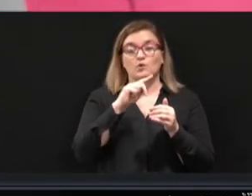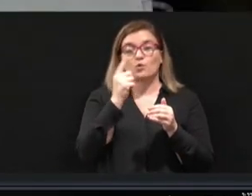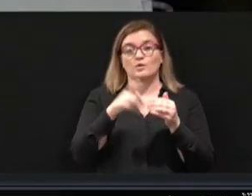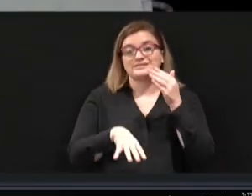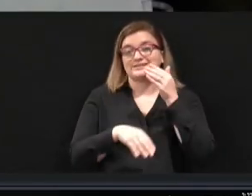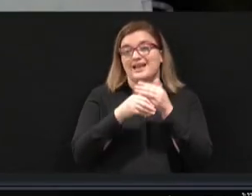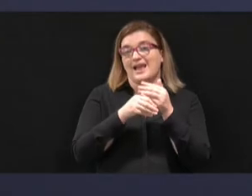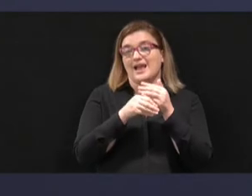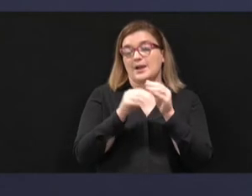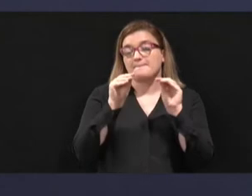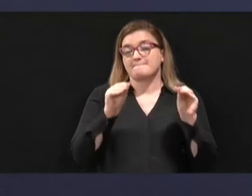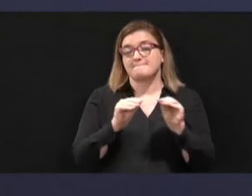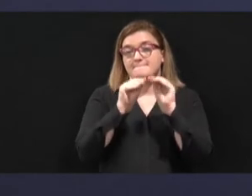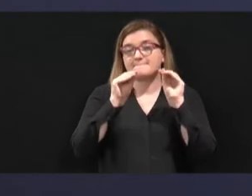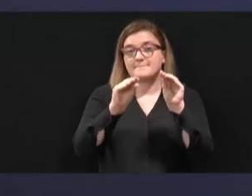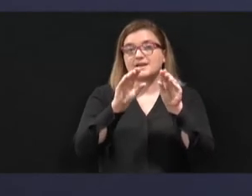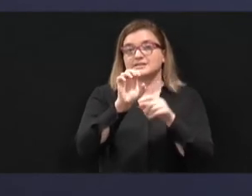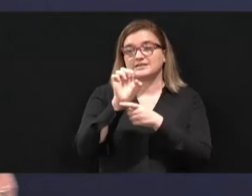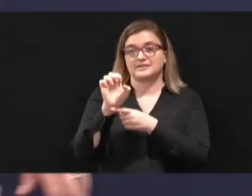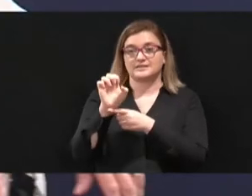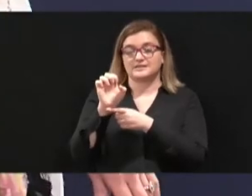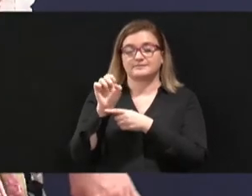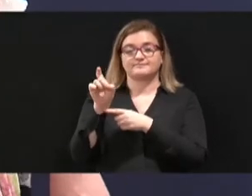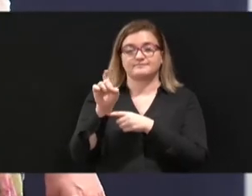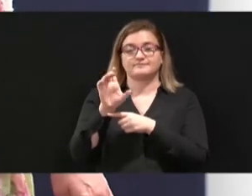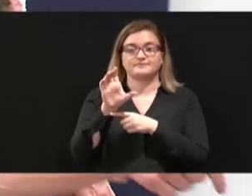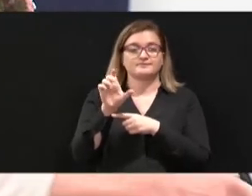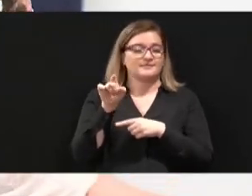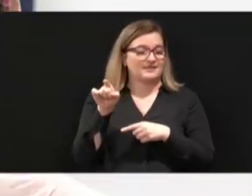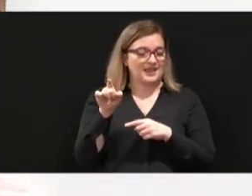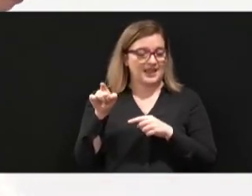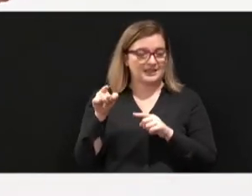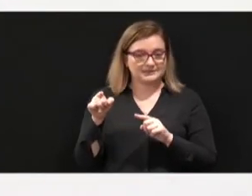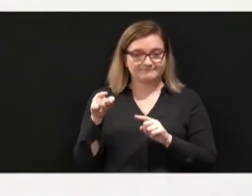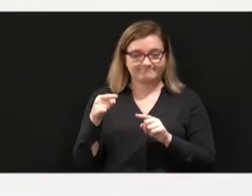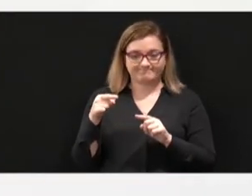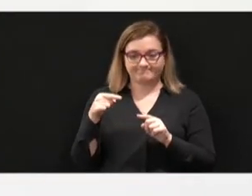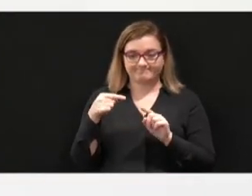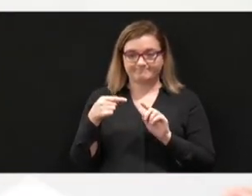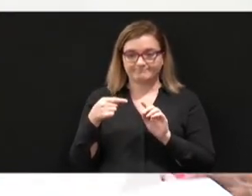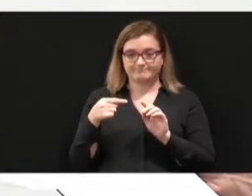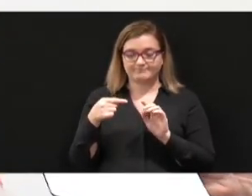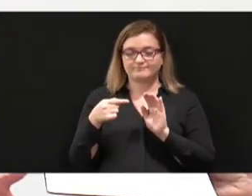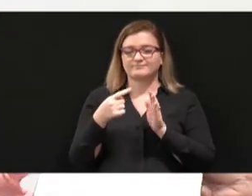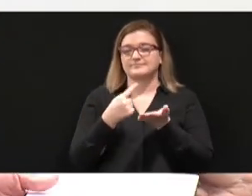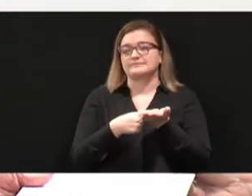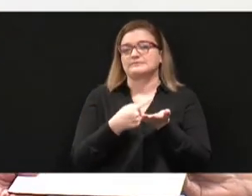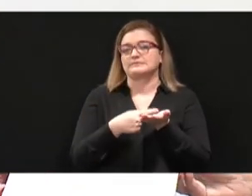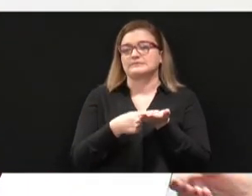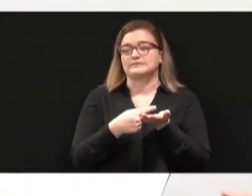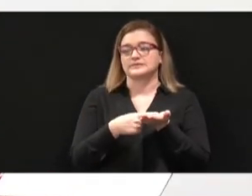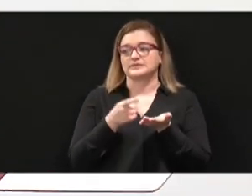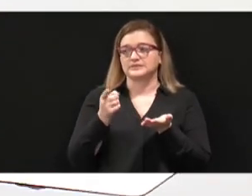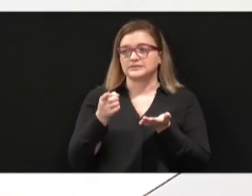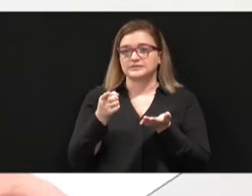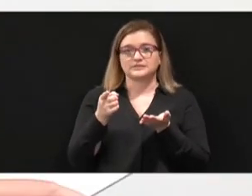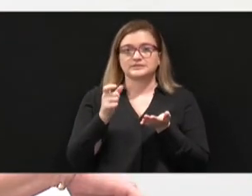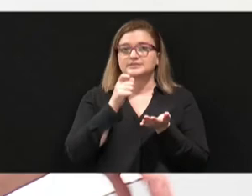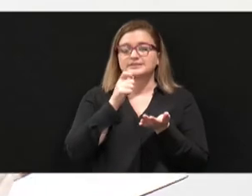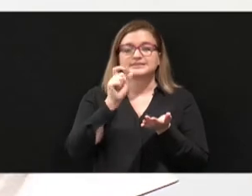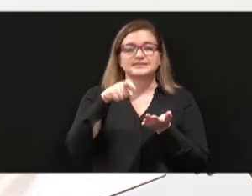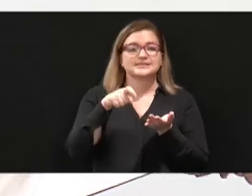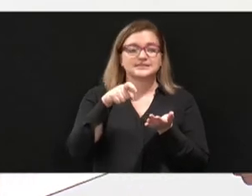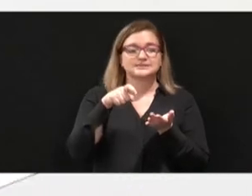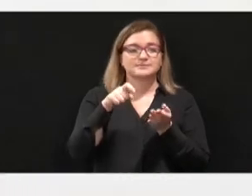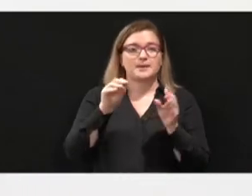she pointed out that in the word, Kelly pointed out, it doesn't necessarily have to be a magic E,